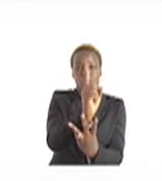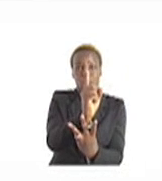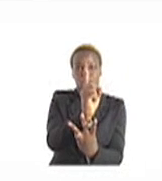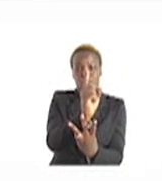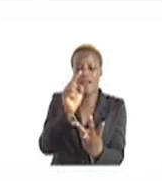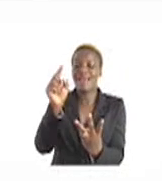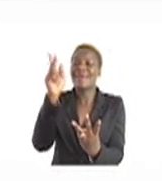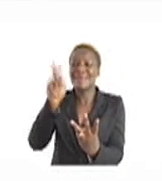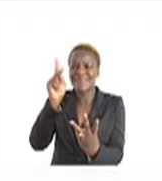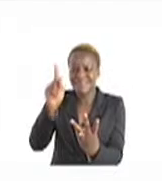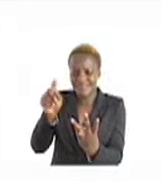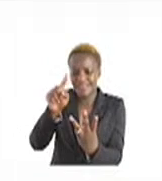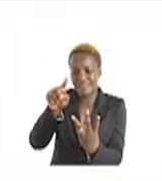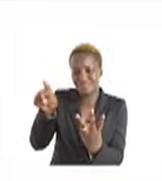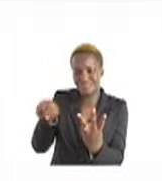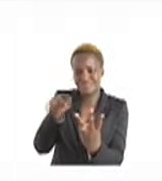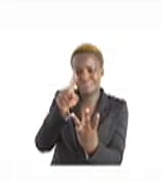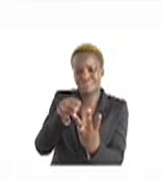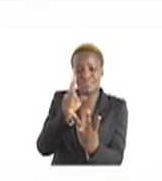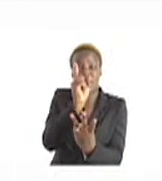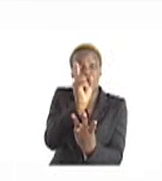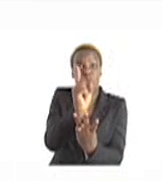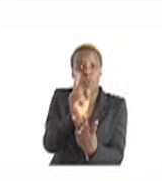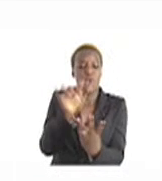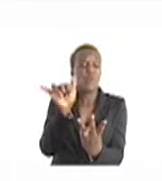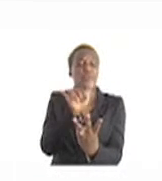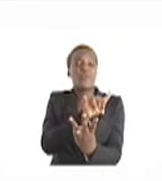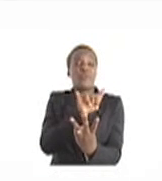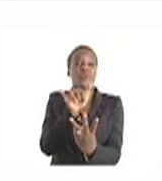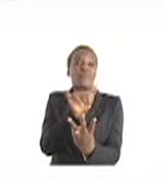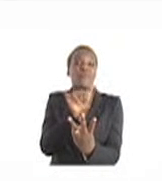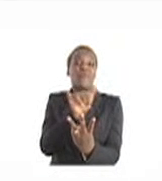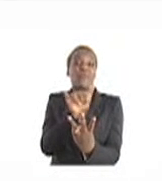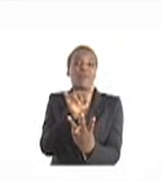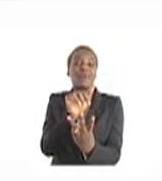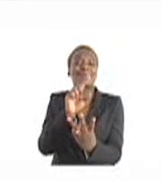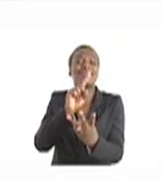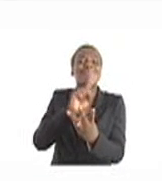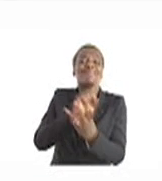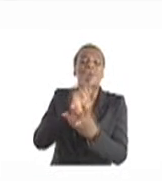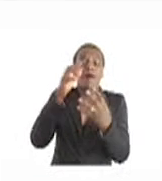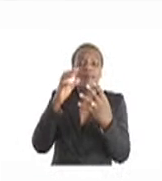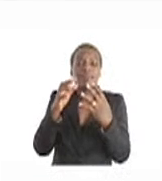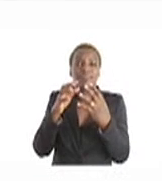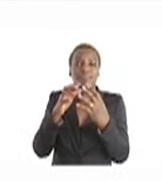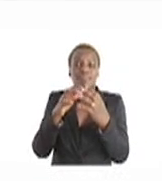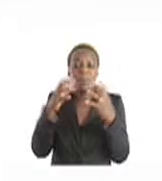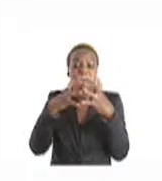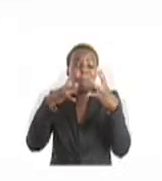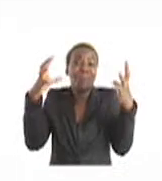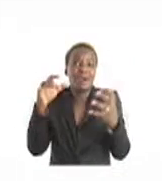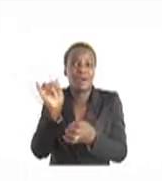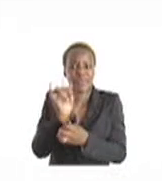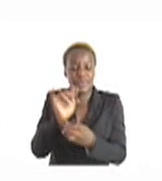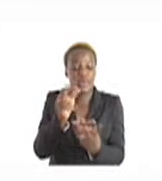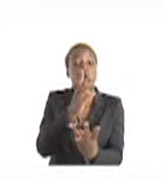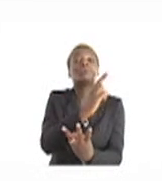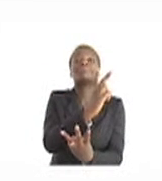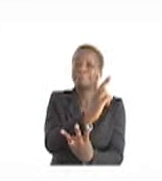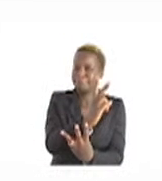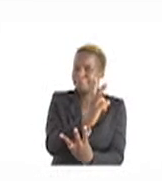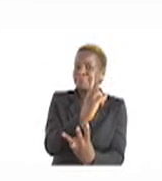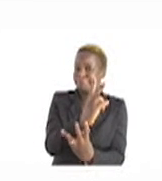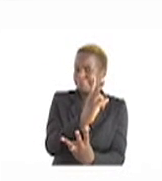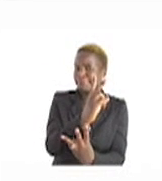have another one there. Which one do you think is the first one? We have a 2. So the one with the 2 is